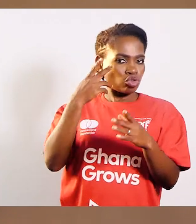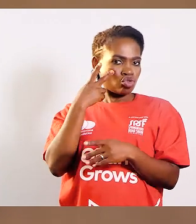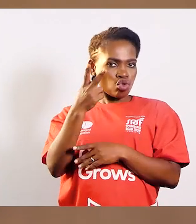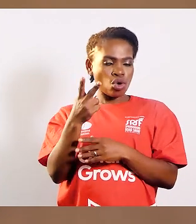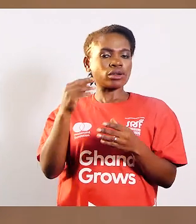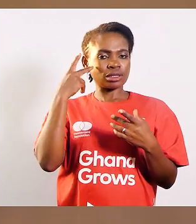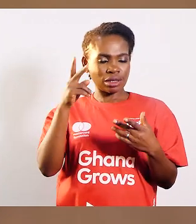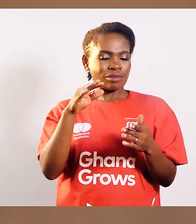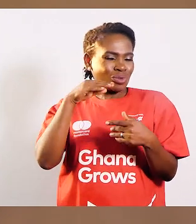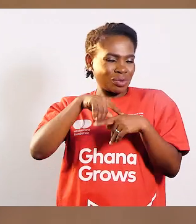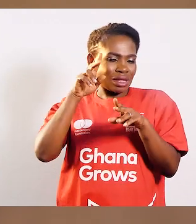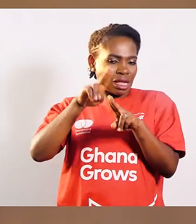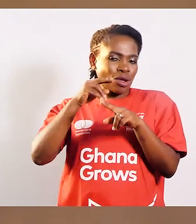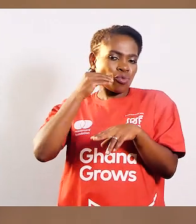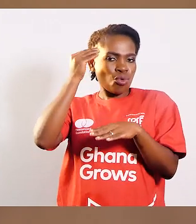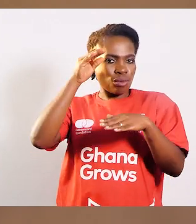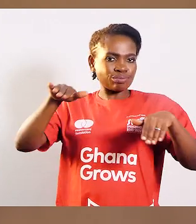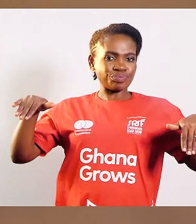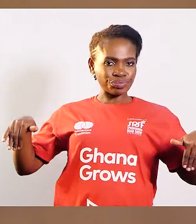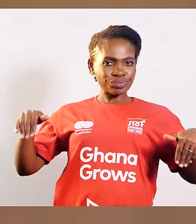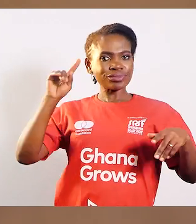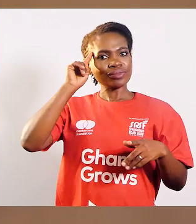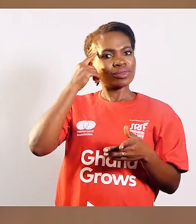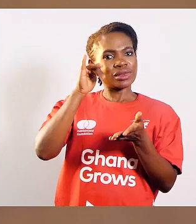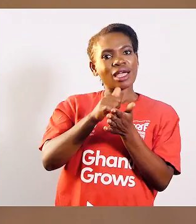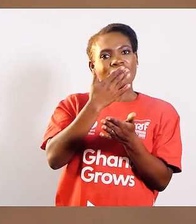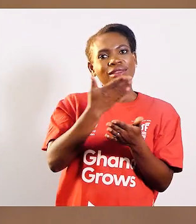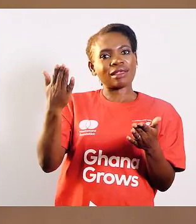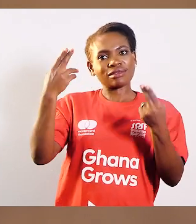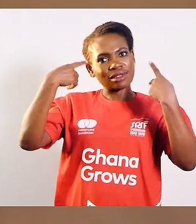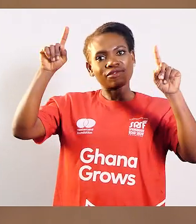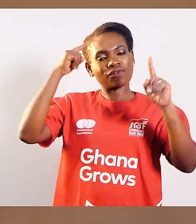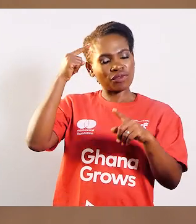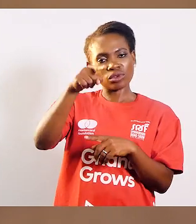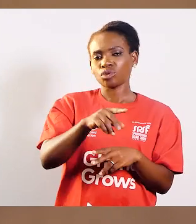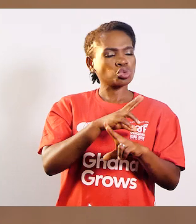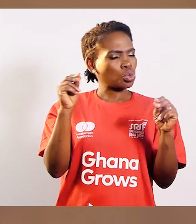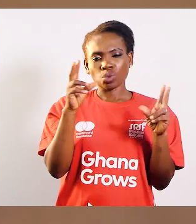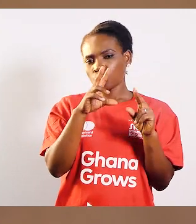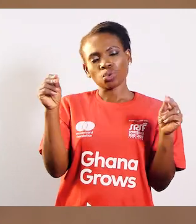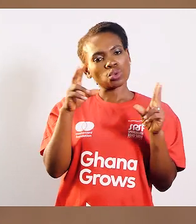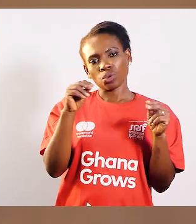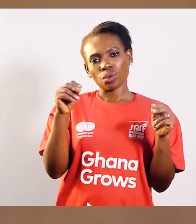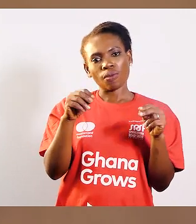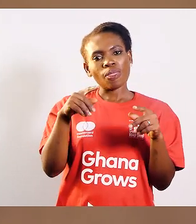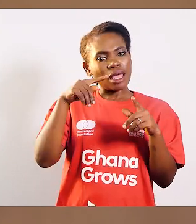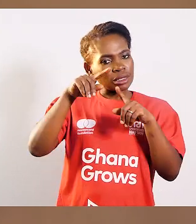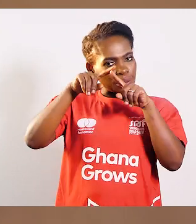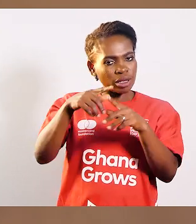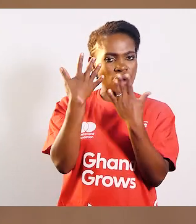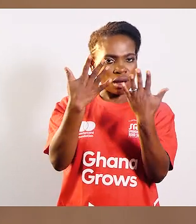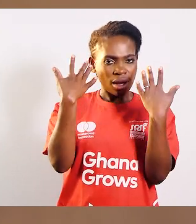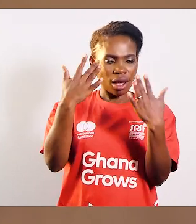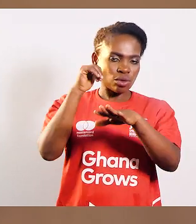already up there. So you can't be sitting idle and then expect things to happen. You have to get to the ground and